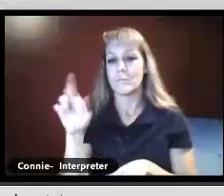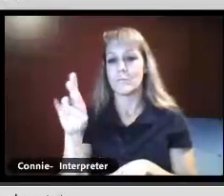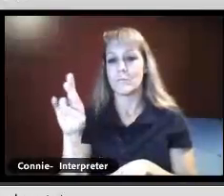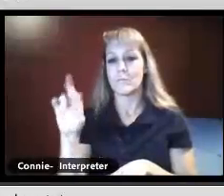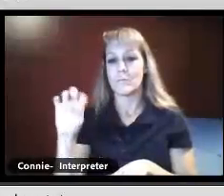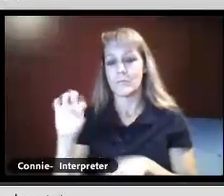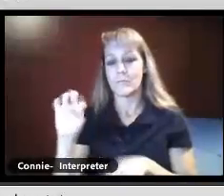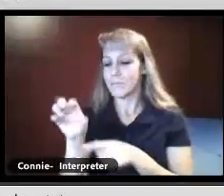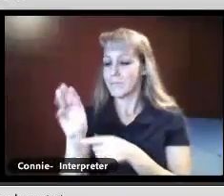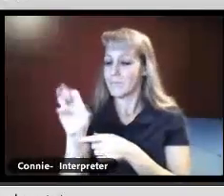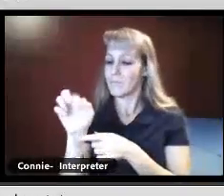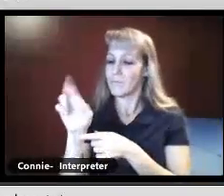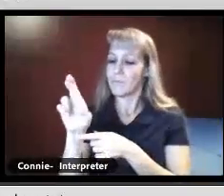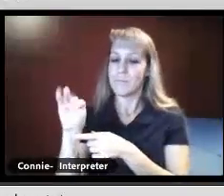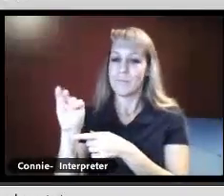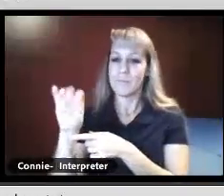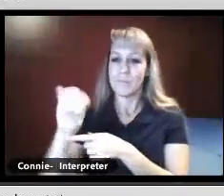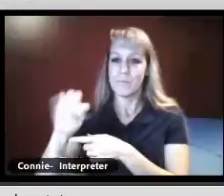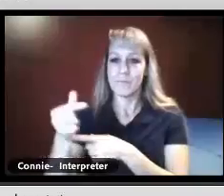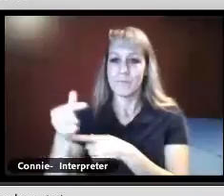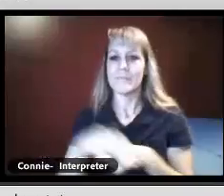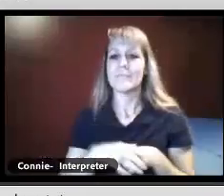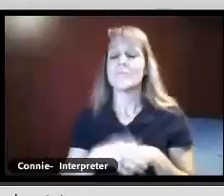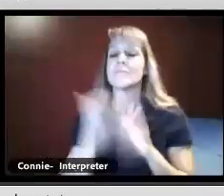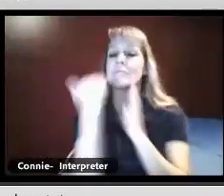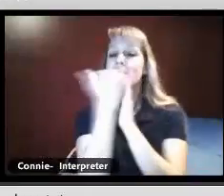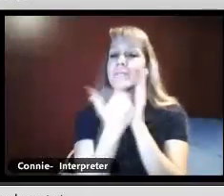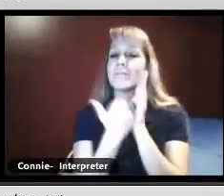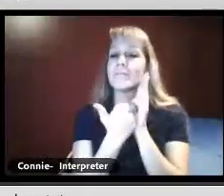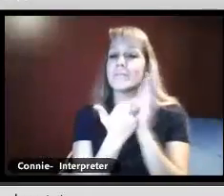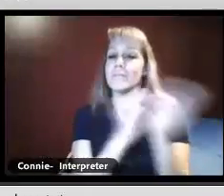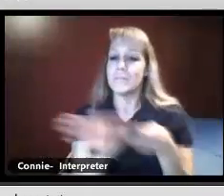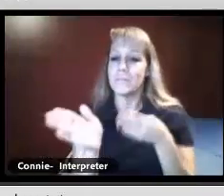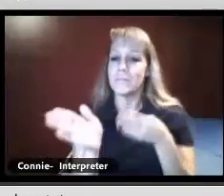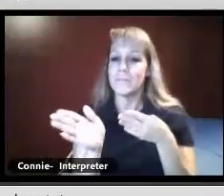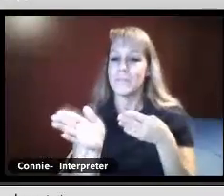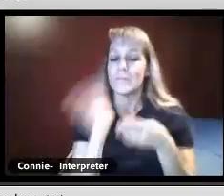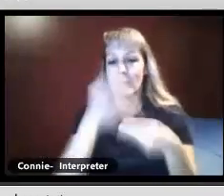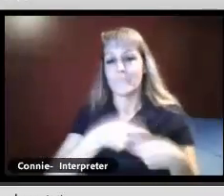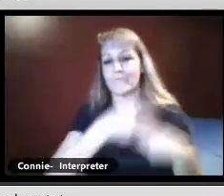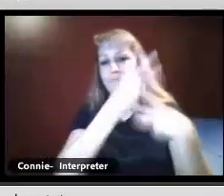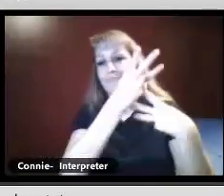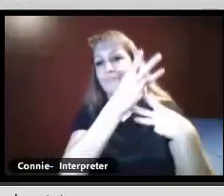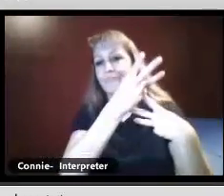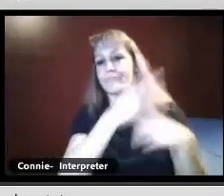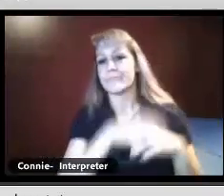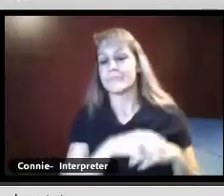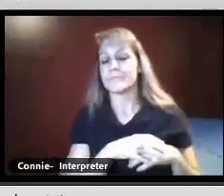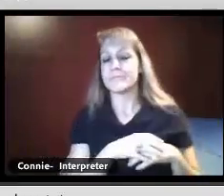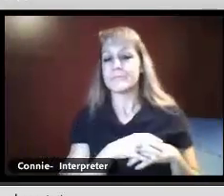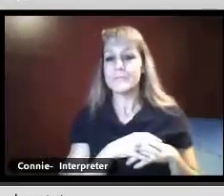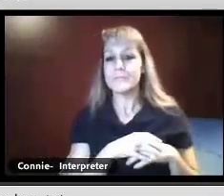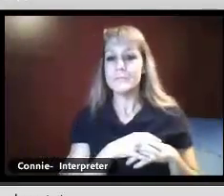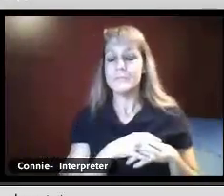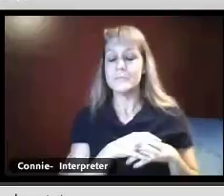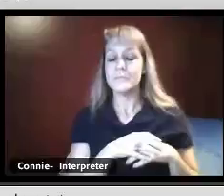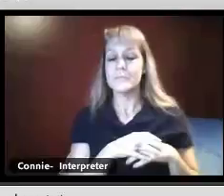And clicking on lesson plans will, not surprisingly, bring up a series of, as we know